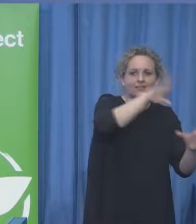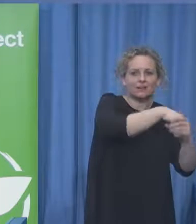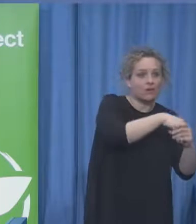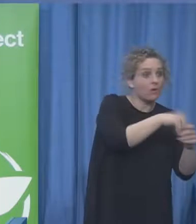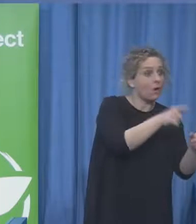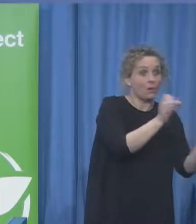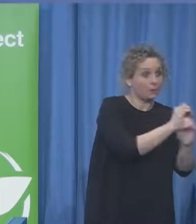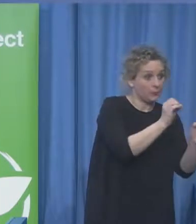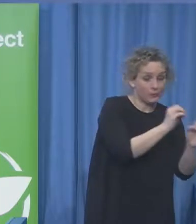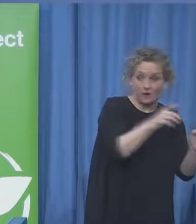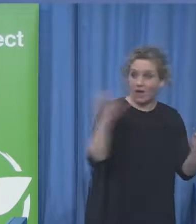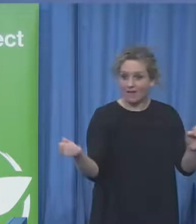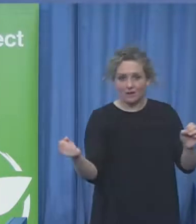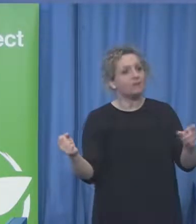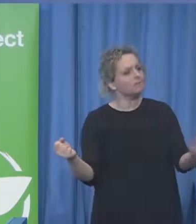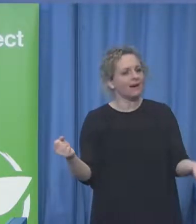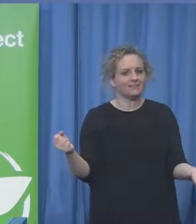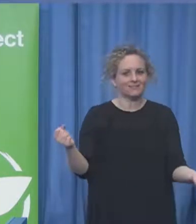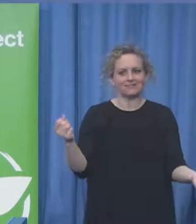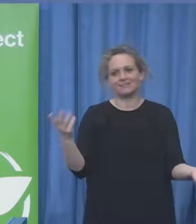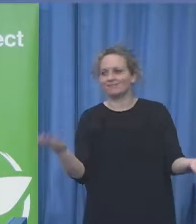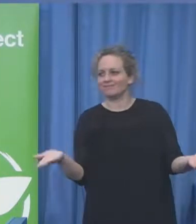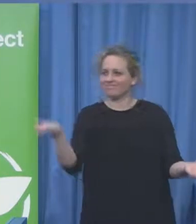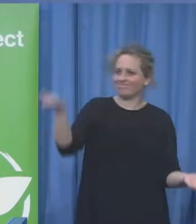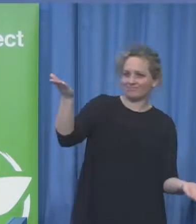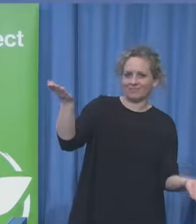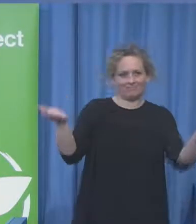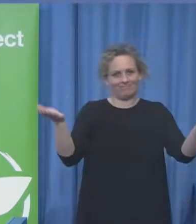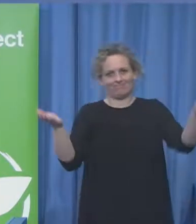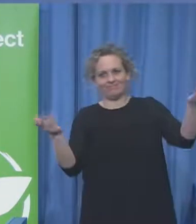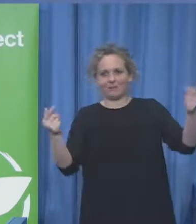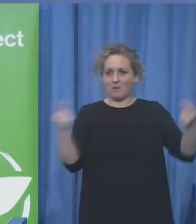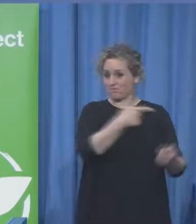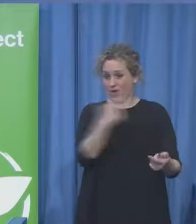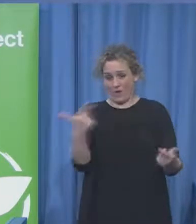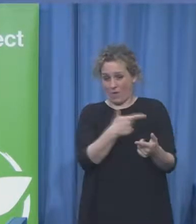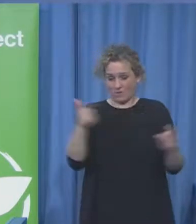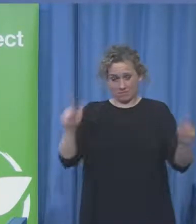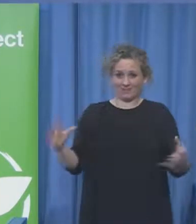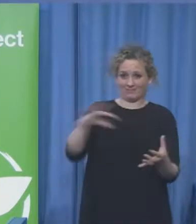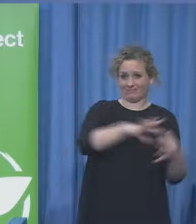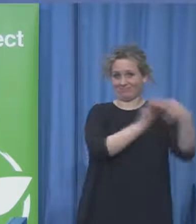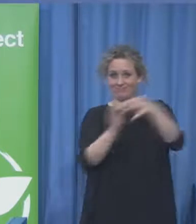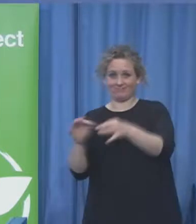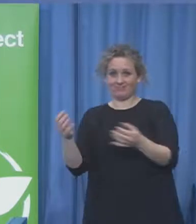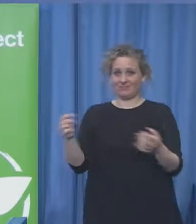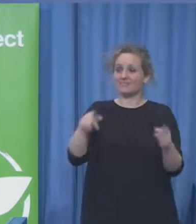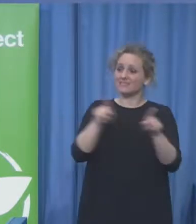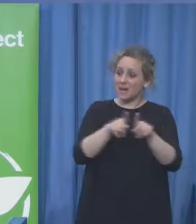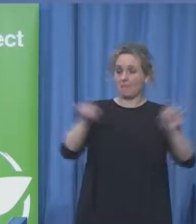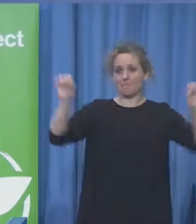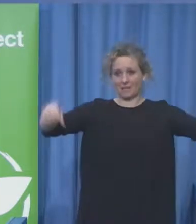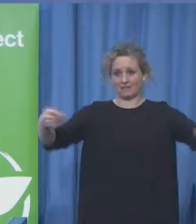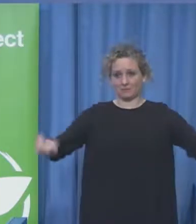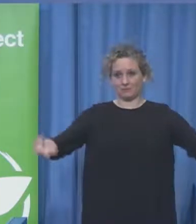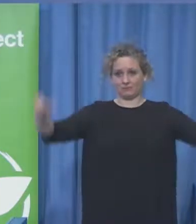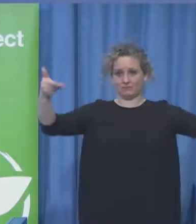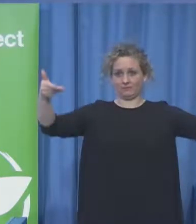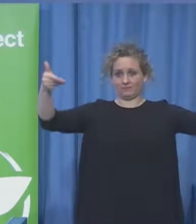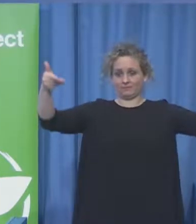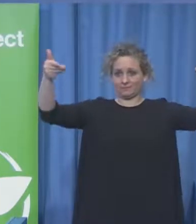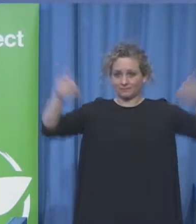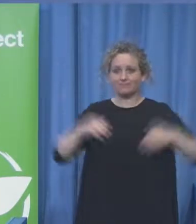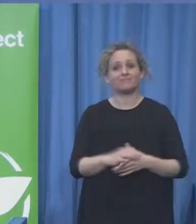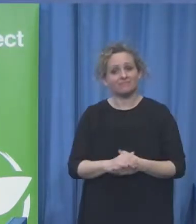of inclusion and the benefits of inclusion has not yet, but must be